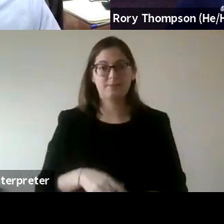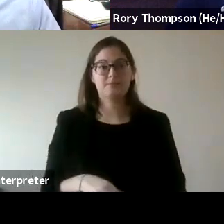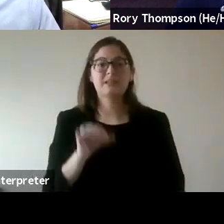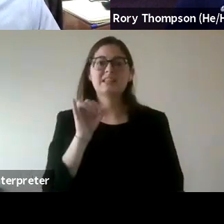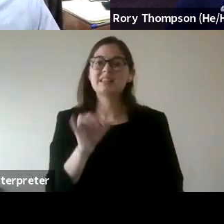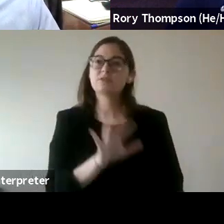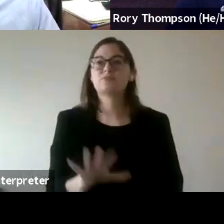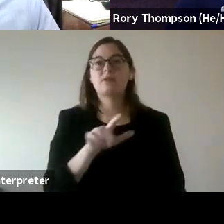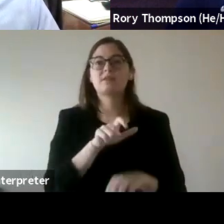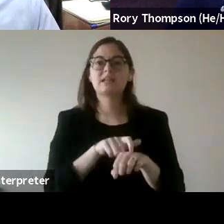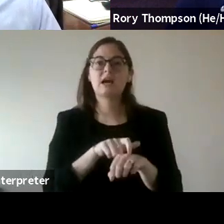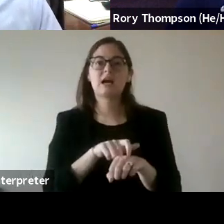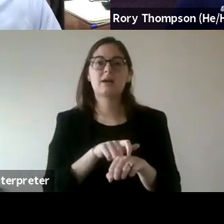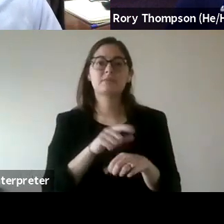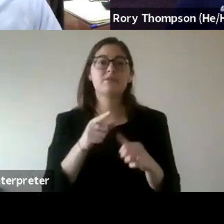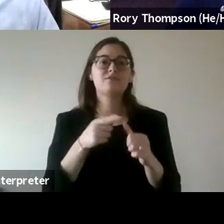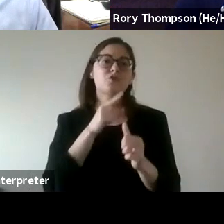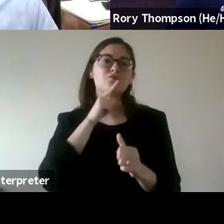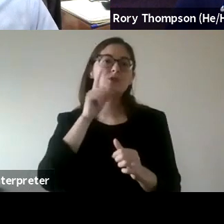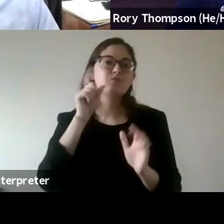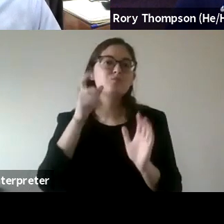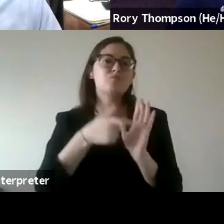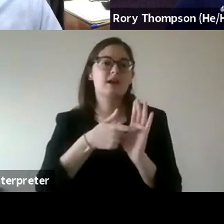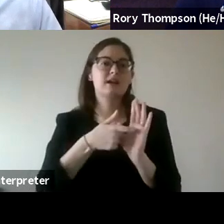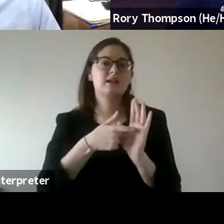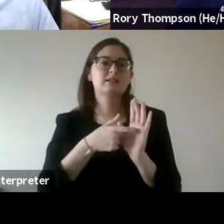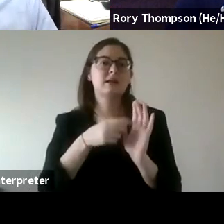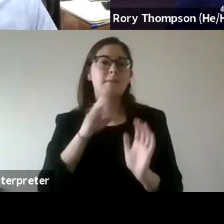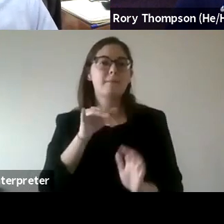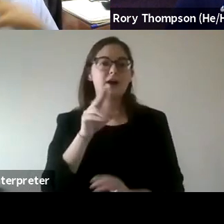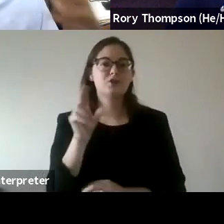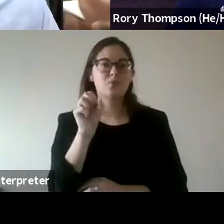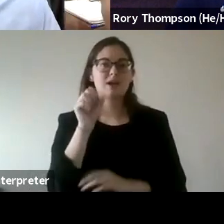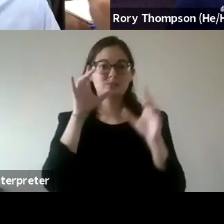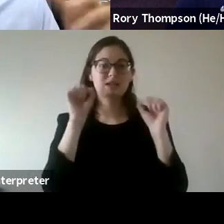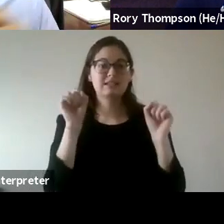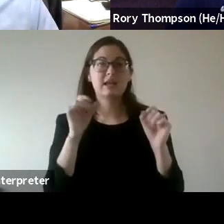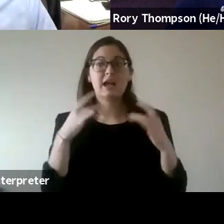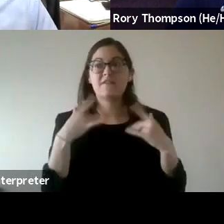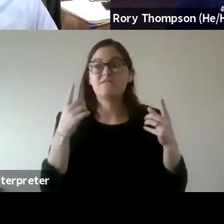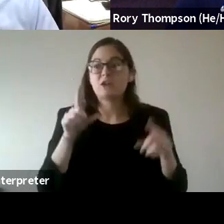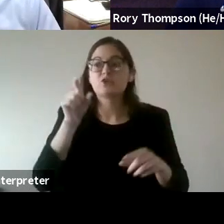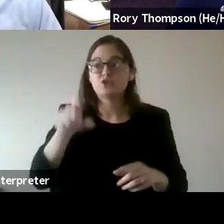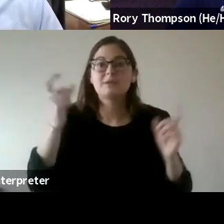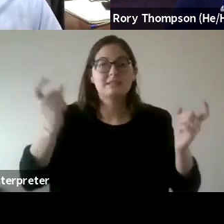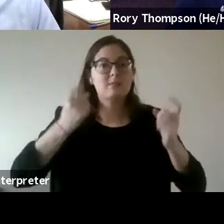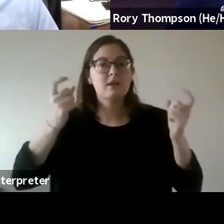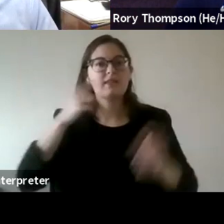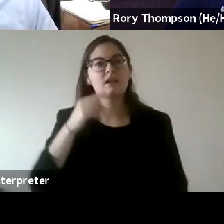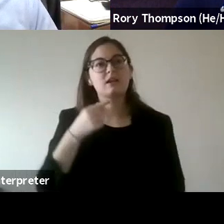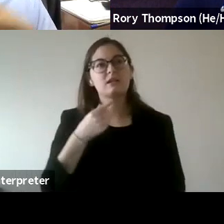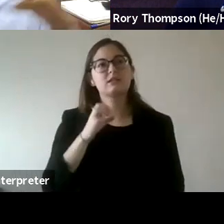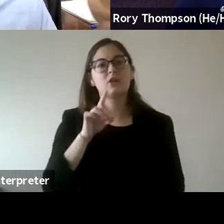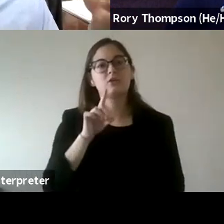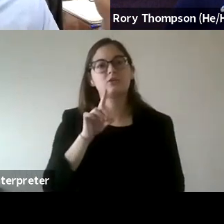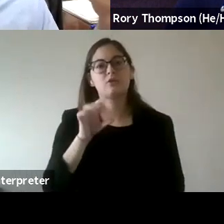around the time that it was first really recognized by one of our US presidents as an event that should be celebrated. And I believe it was Gerald Ford